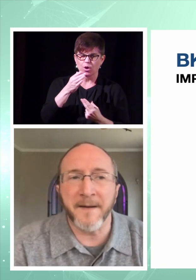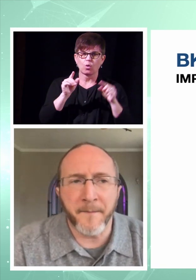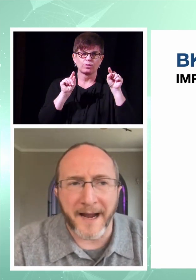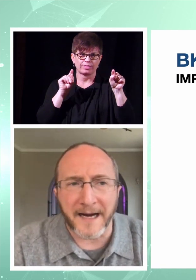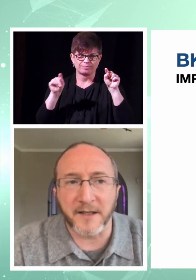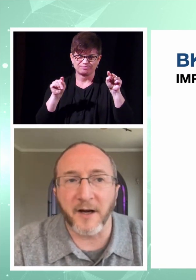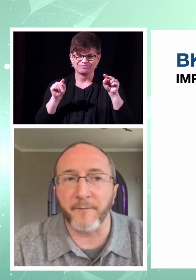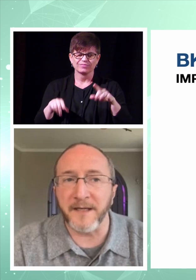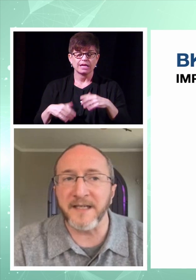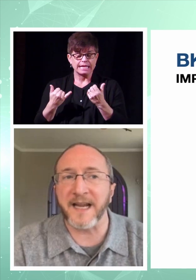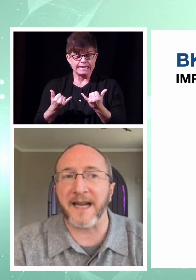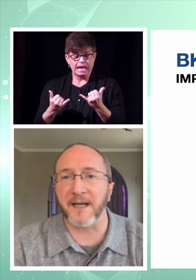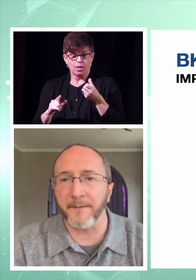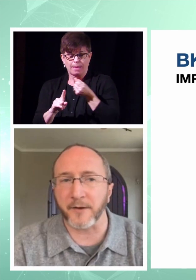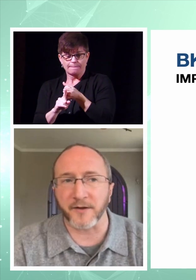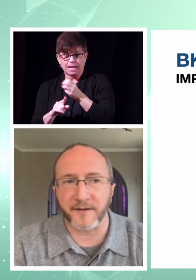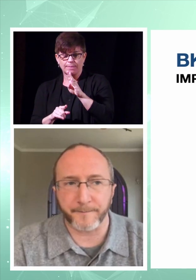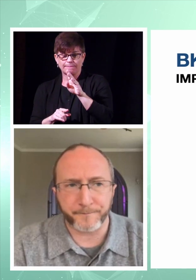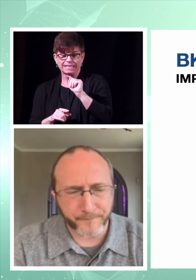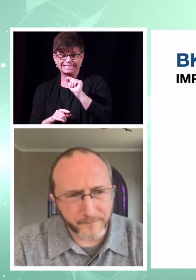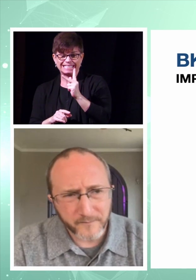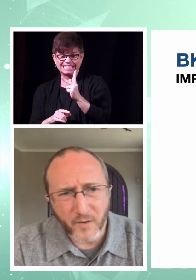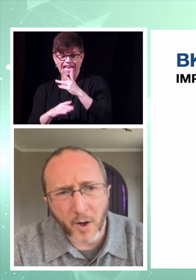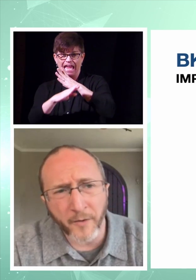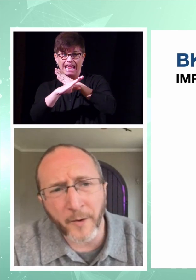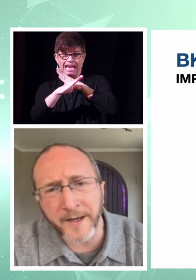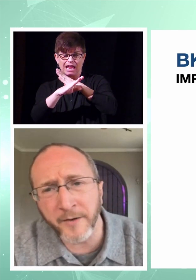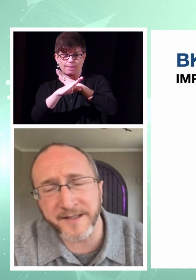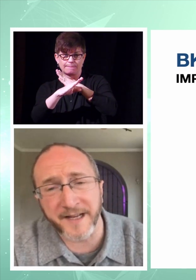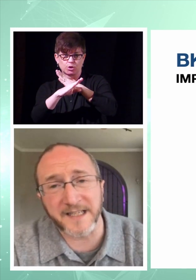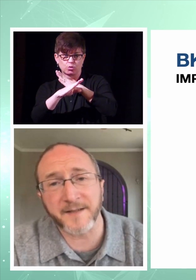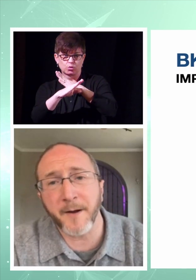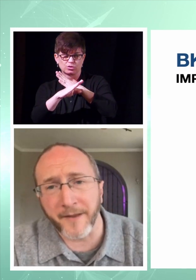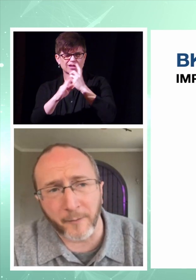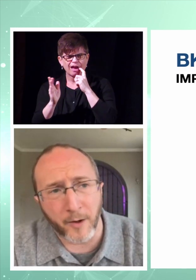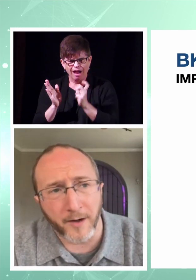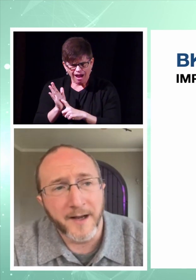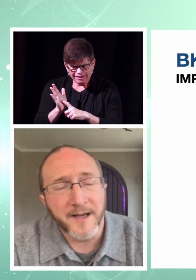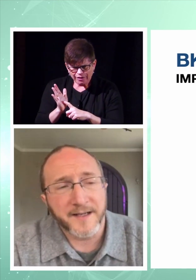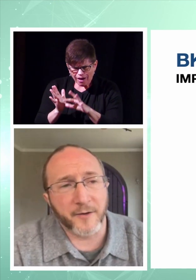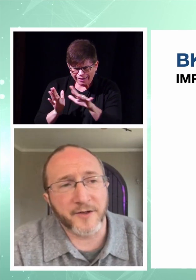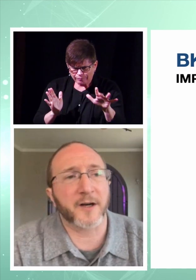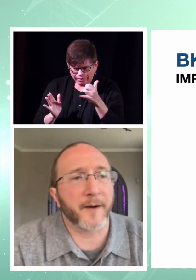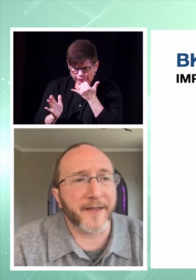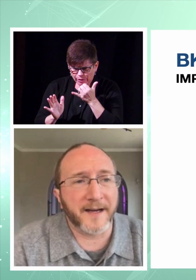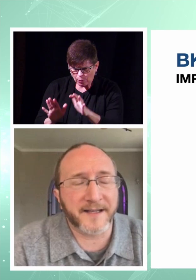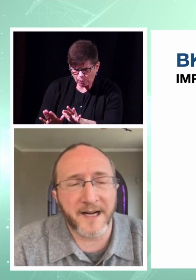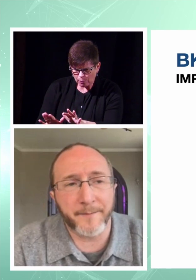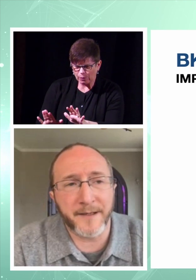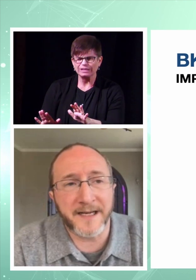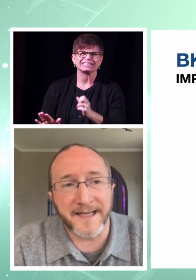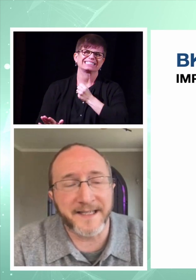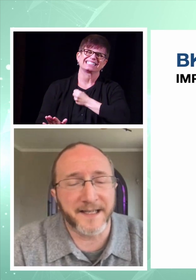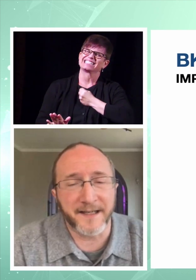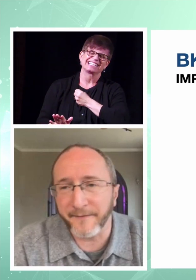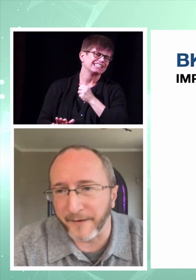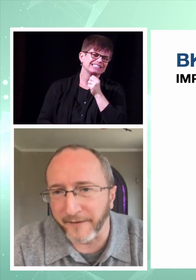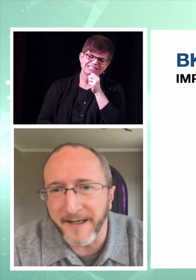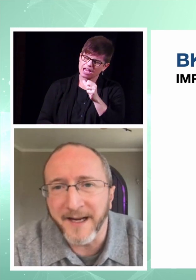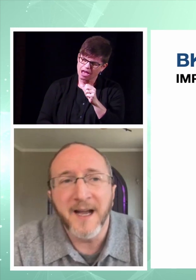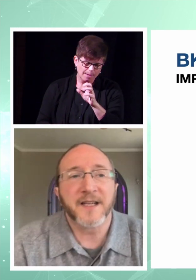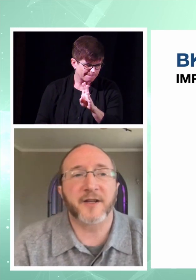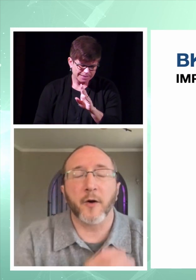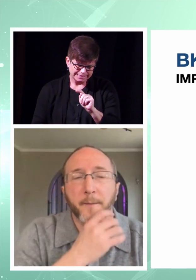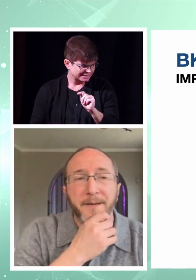on the impact of BTK inhibitors, although I noticed that I spelled that wrong. So sorry about that. It's not BKT,